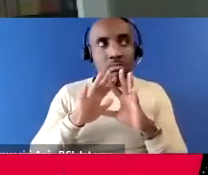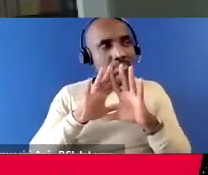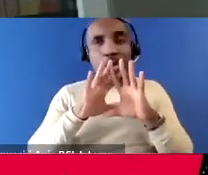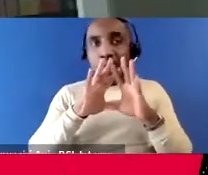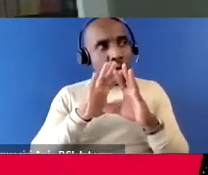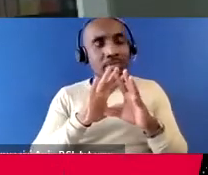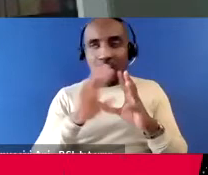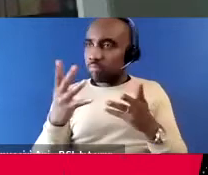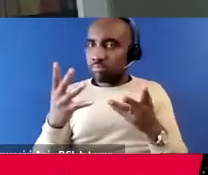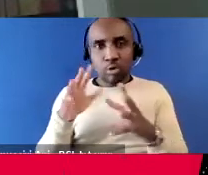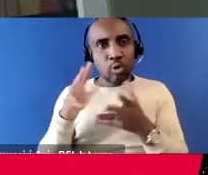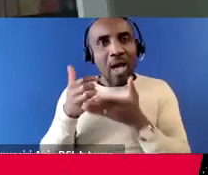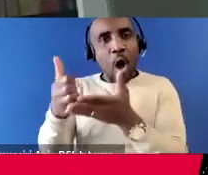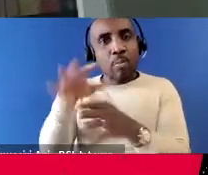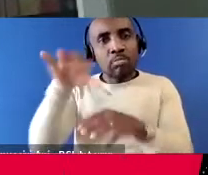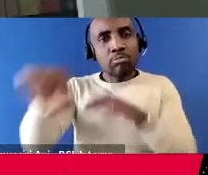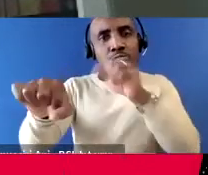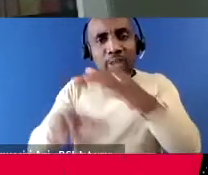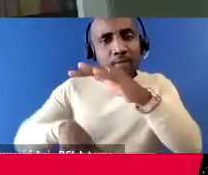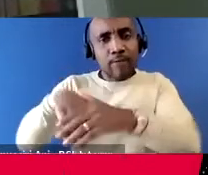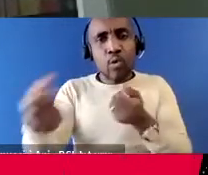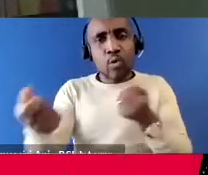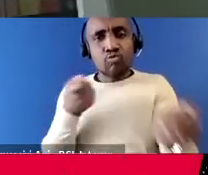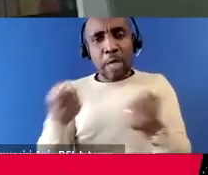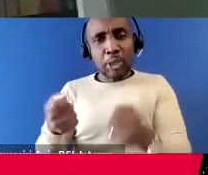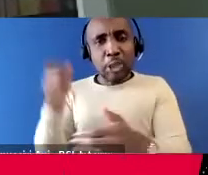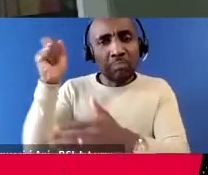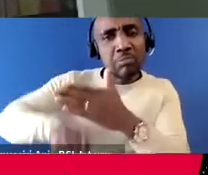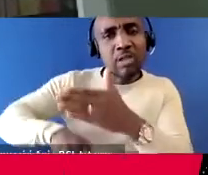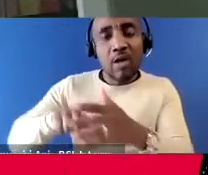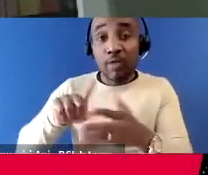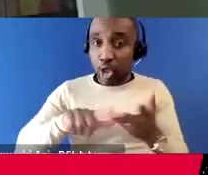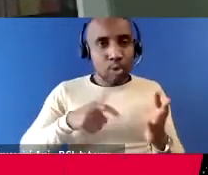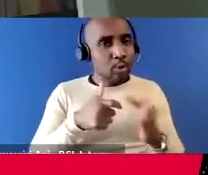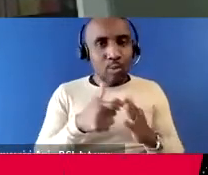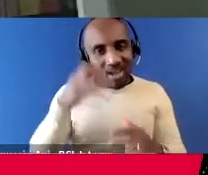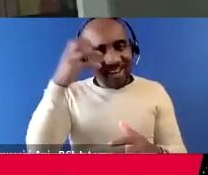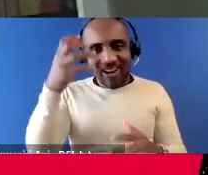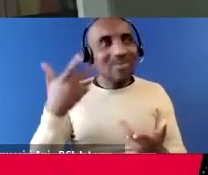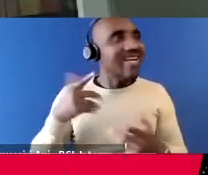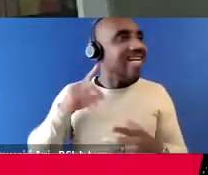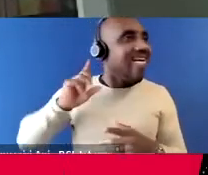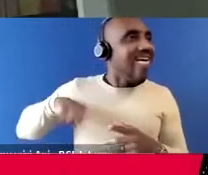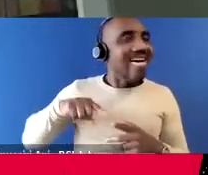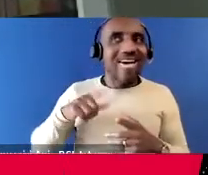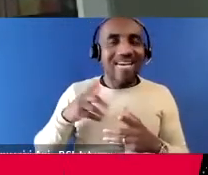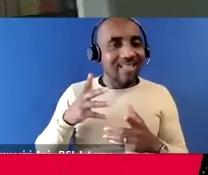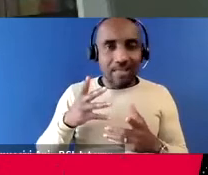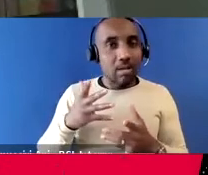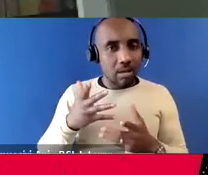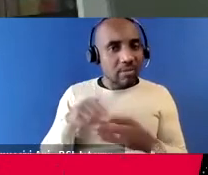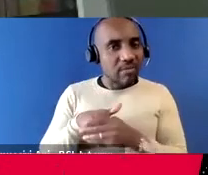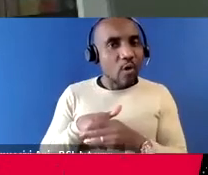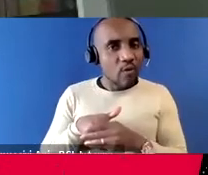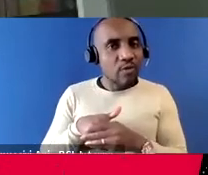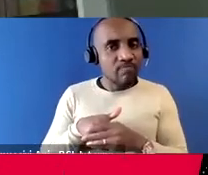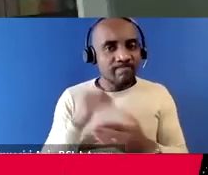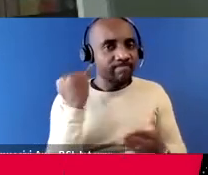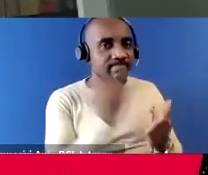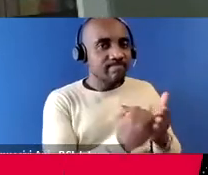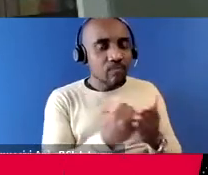regime. And it's clear to us that it's no accident that the UK government is not turning a blind eye. And despite calls for